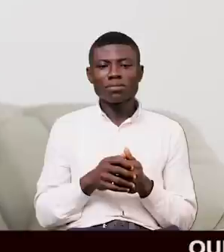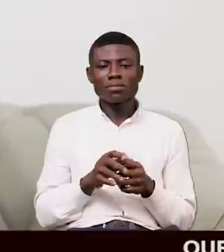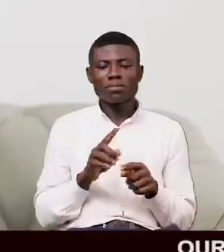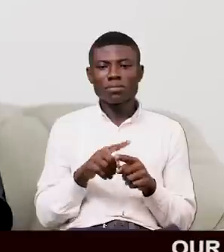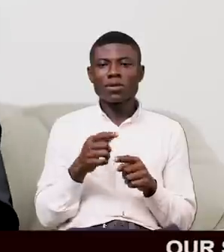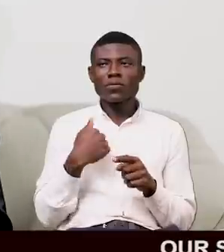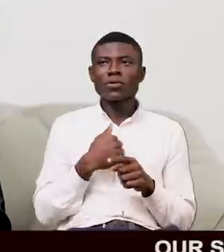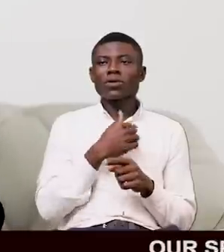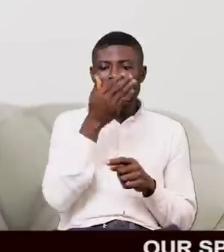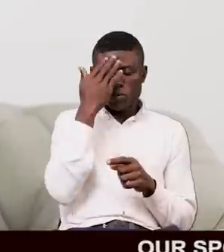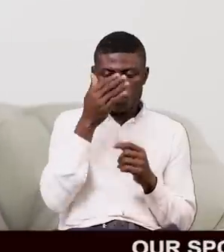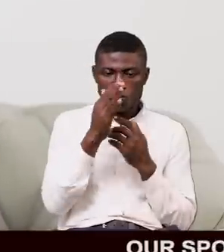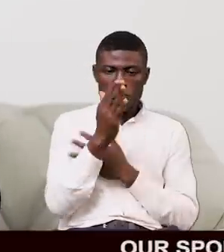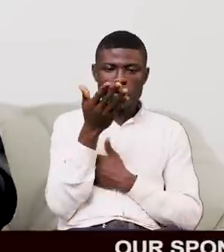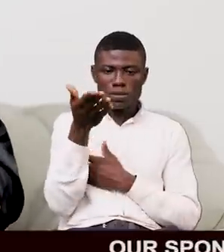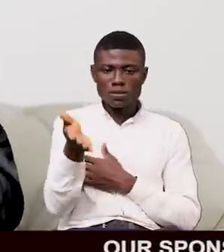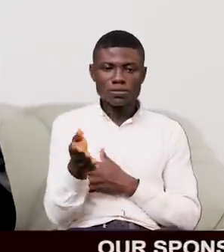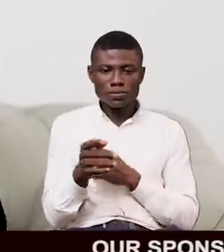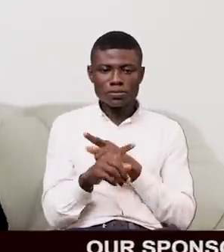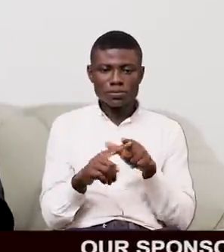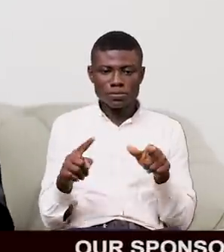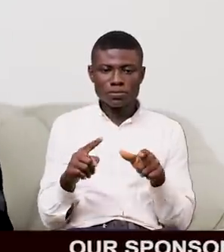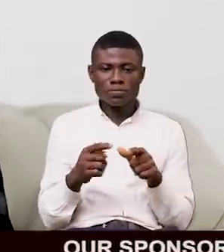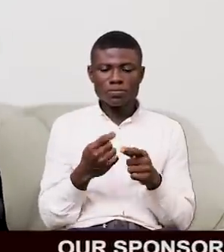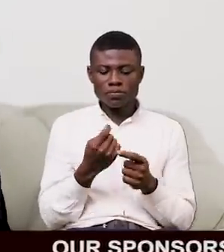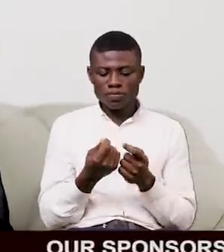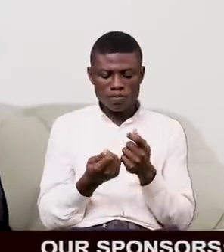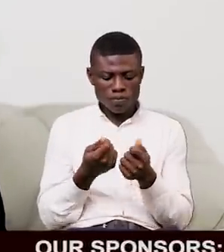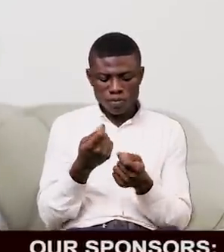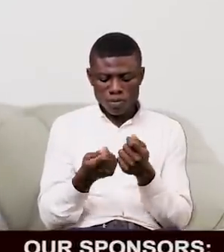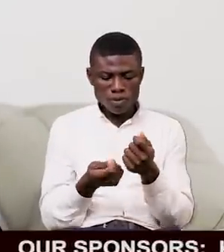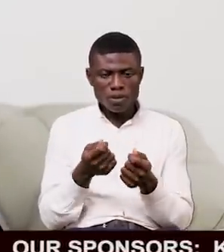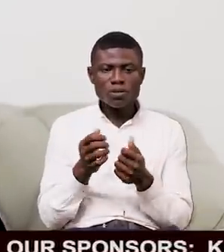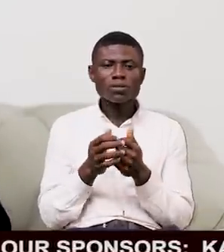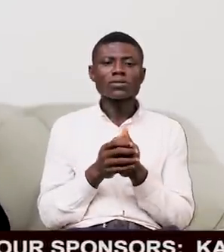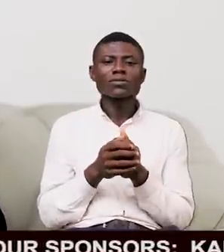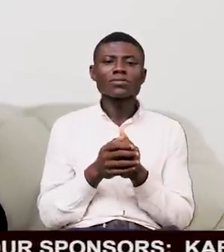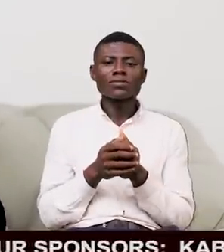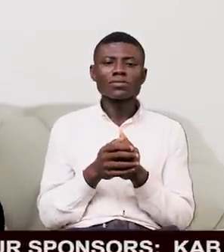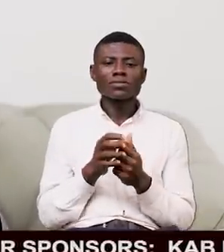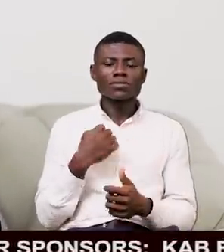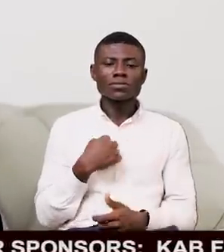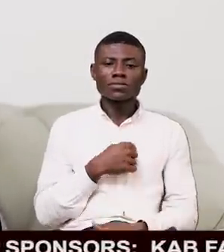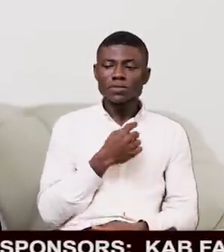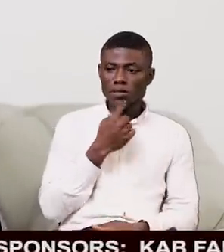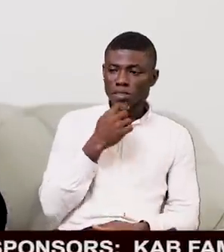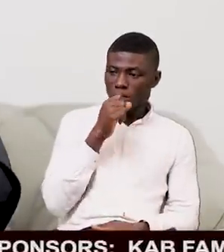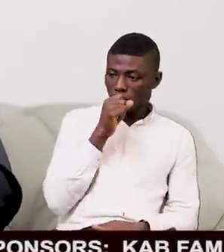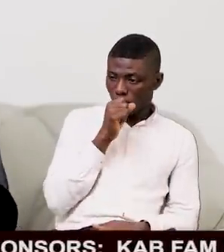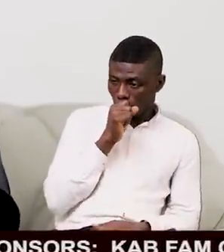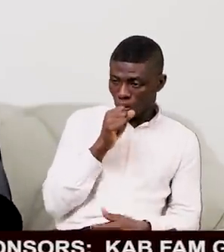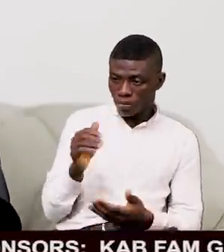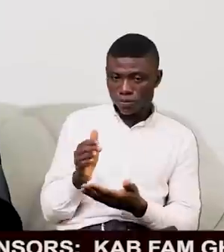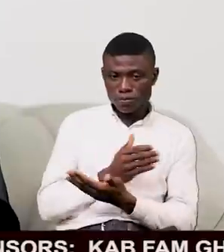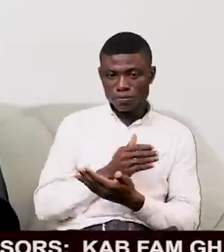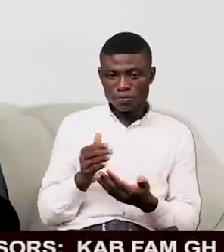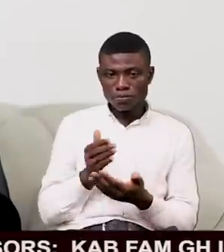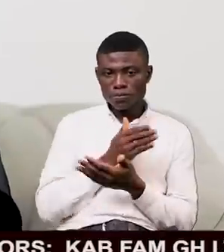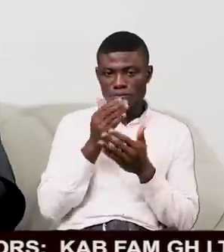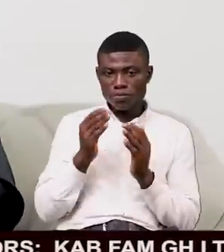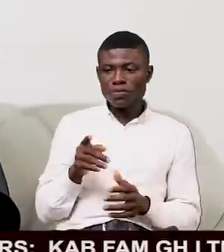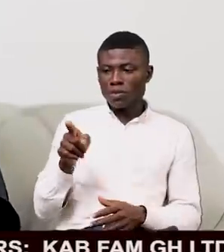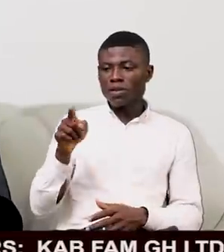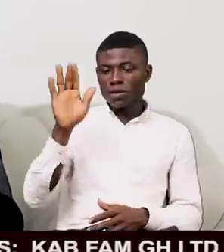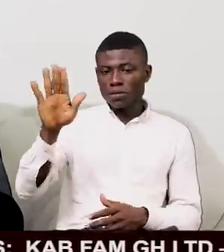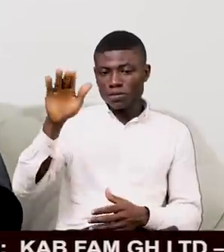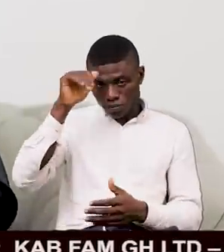and sinyame wo ko. And so ne kakra no mumpo no. Yes, eh, odjum to need ye.